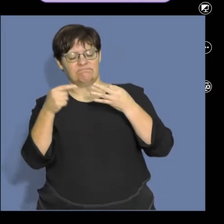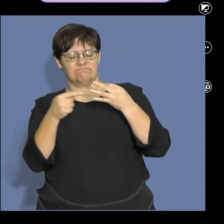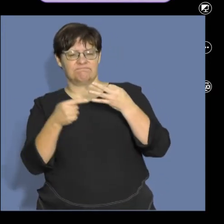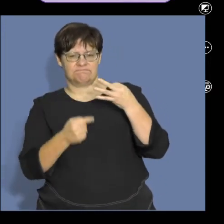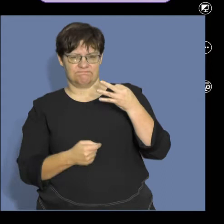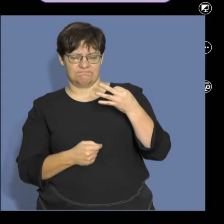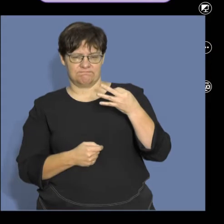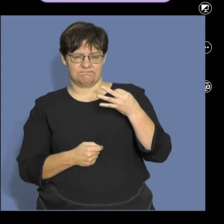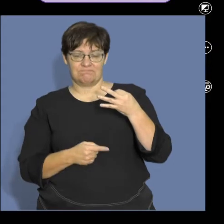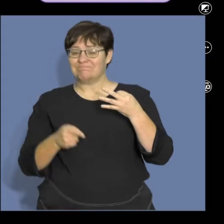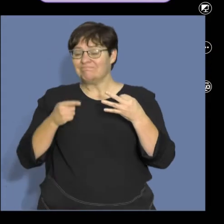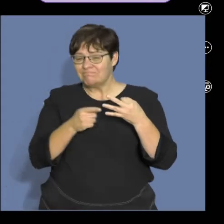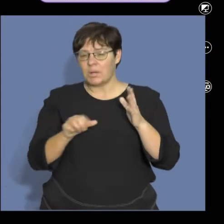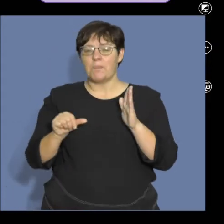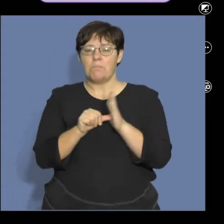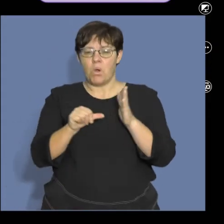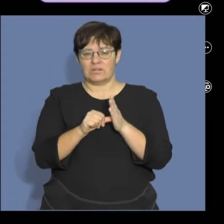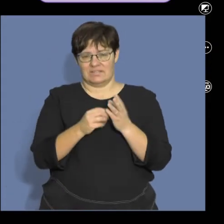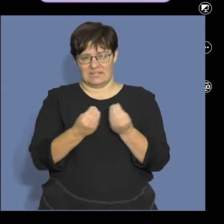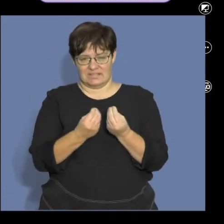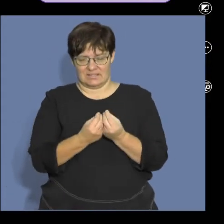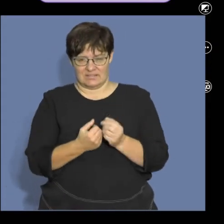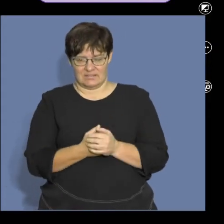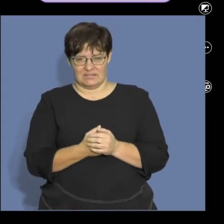three important aspects: